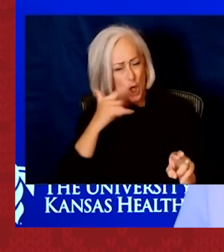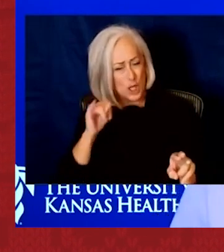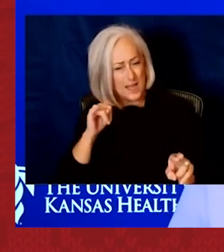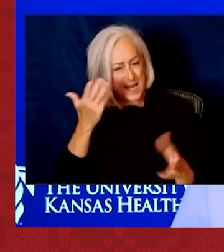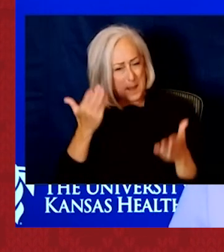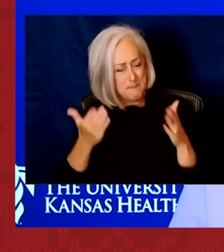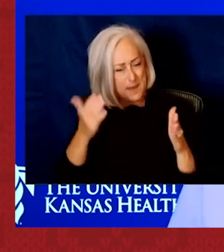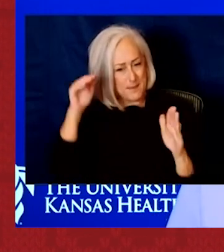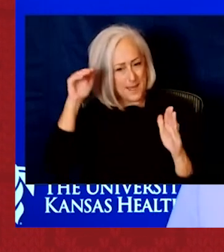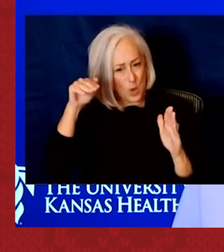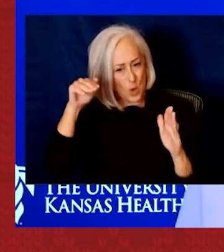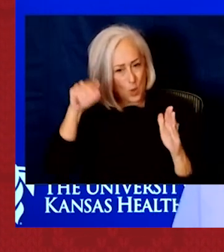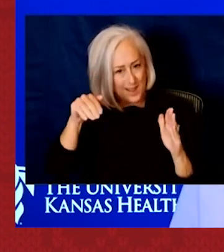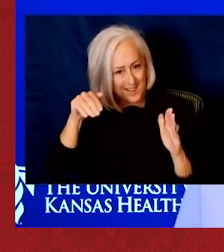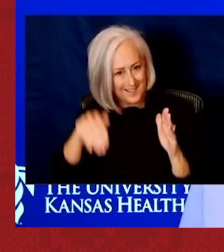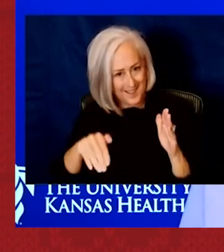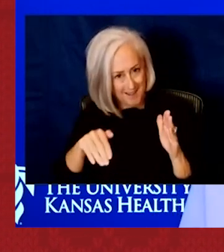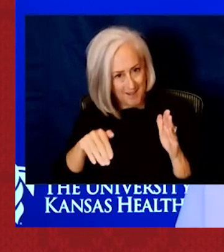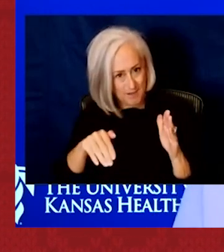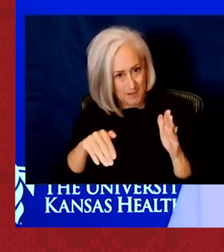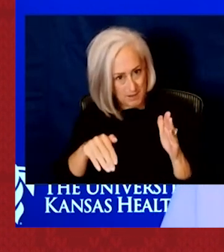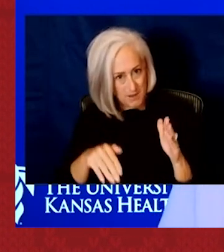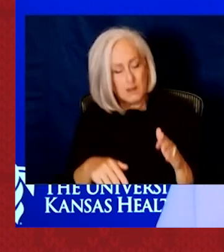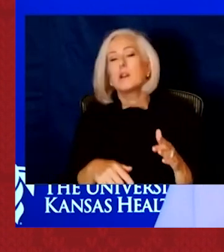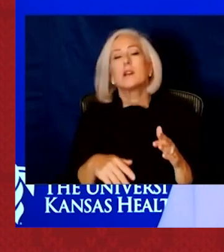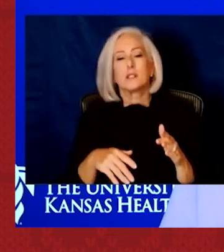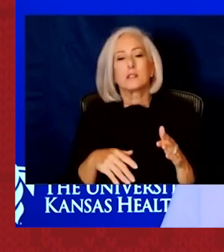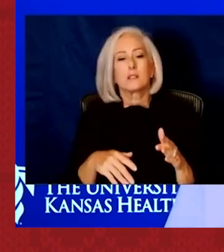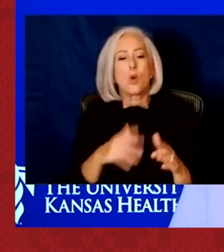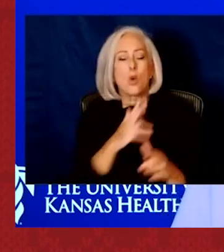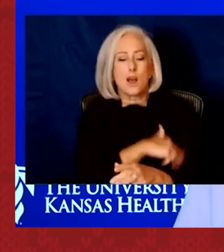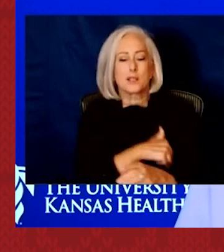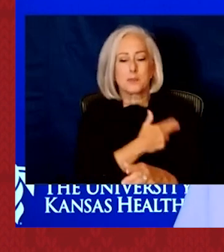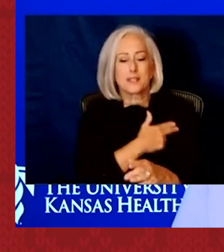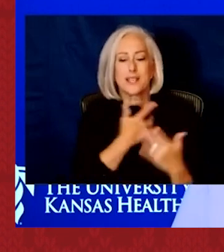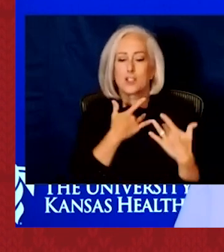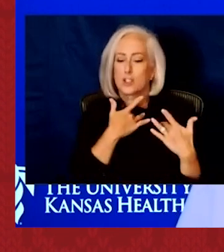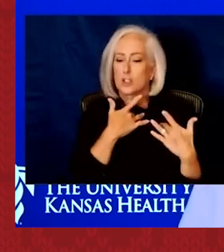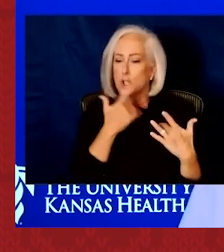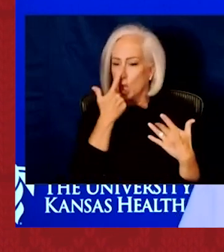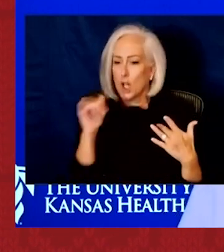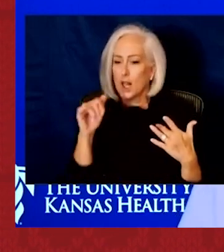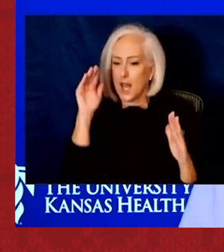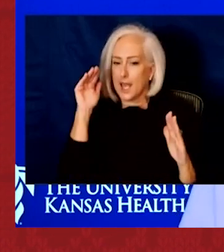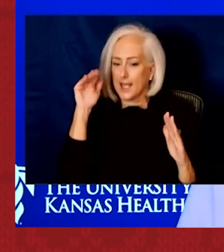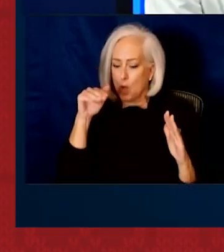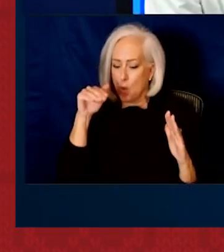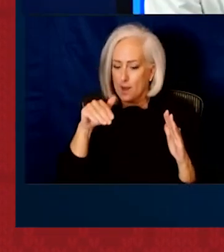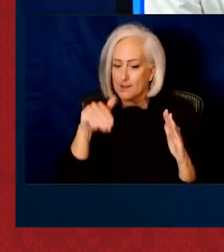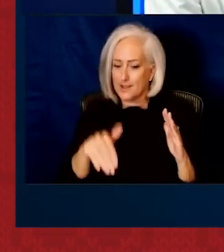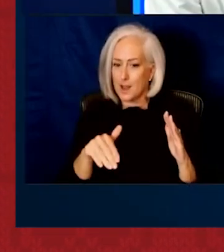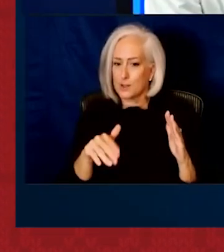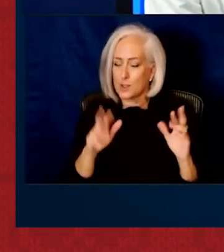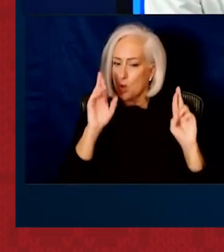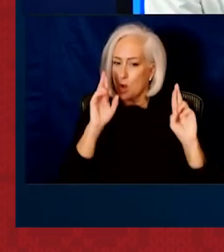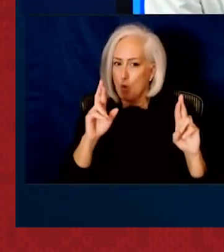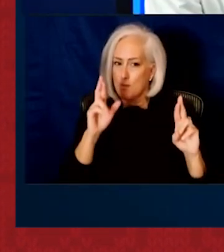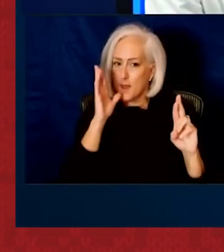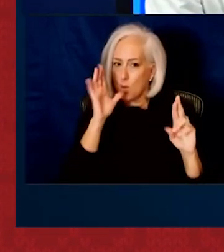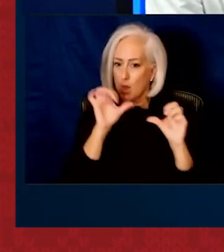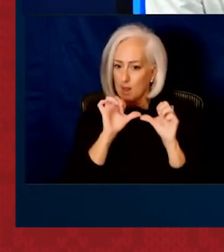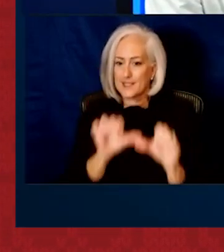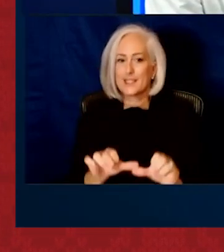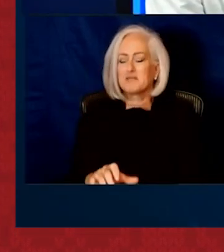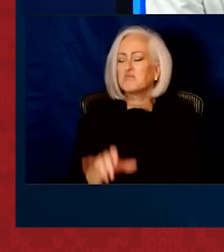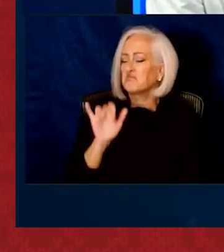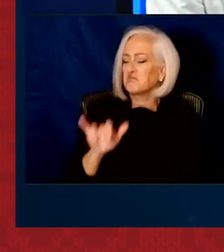have plateaued or starting that downtrend. So hopefully we can hope that those trends continue. And that's certainly that seems to be the trend we're seeing here. I mean, we got